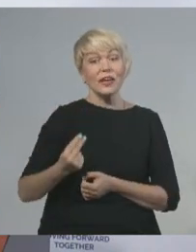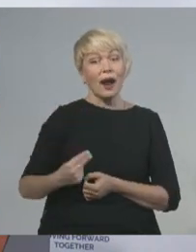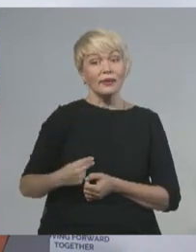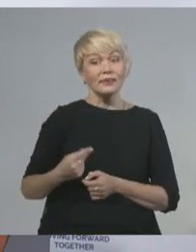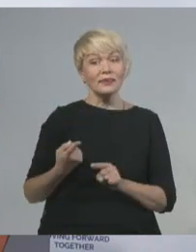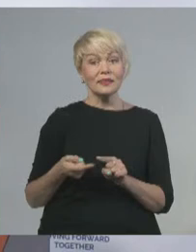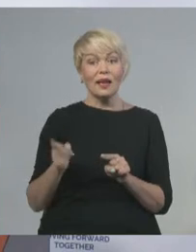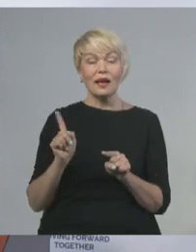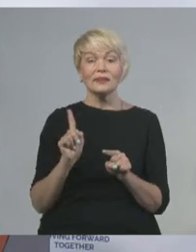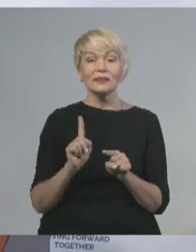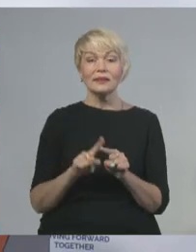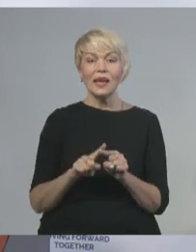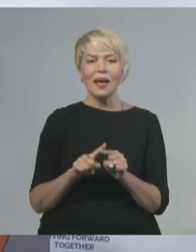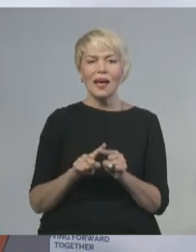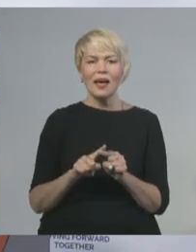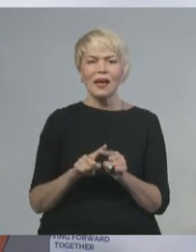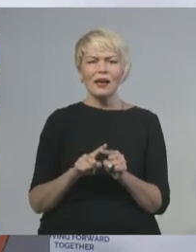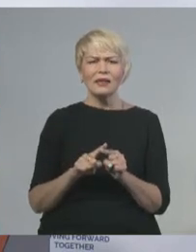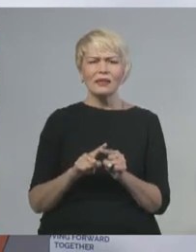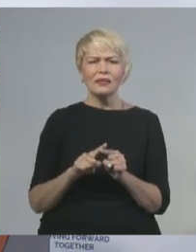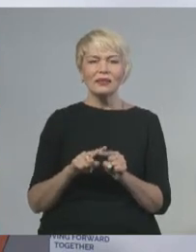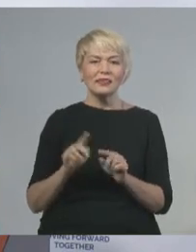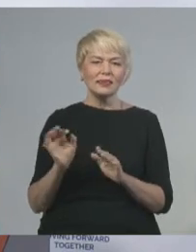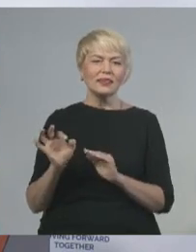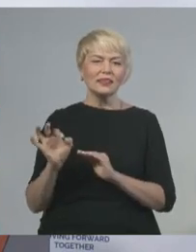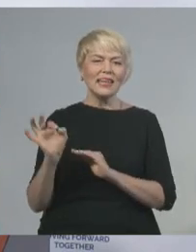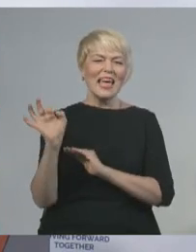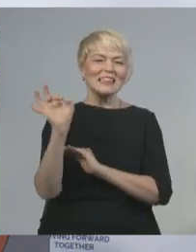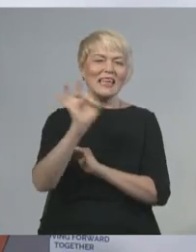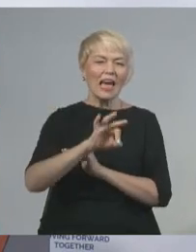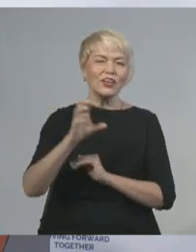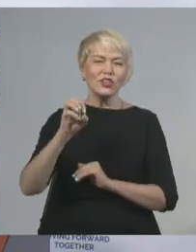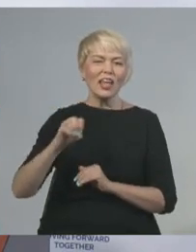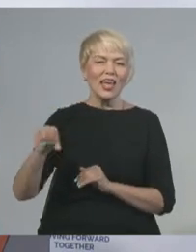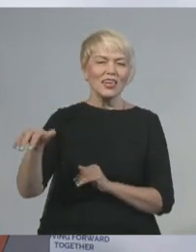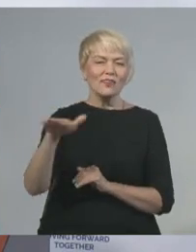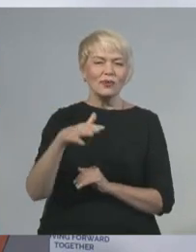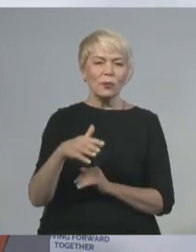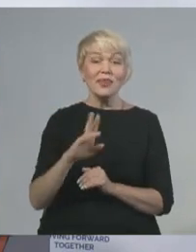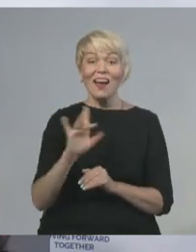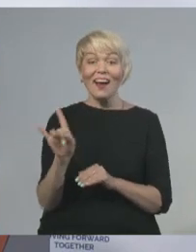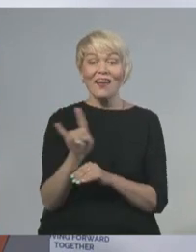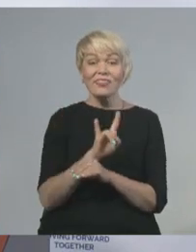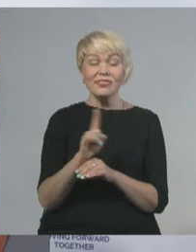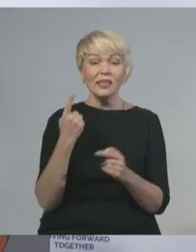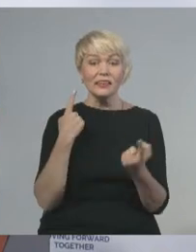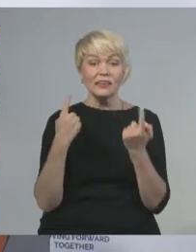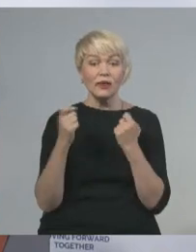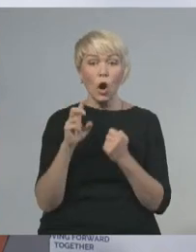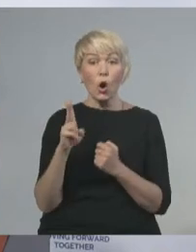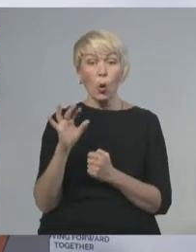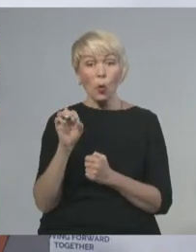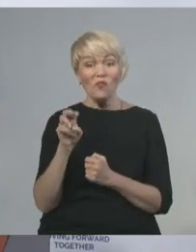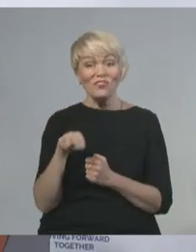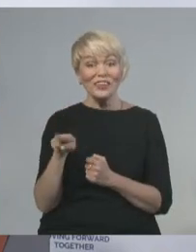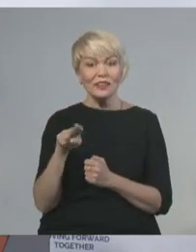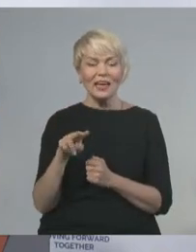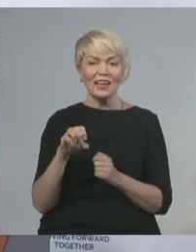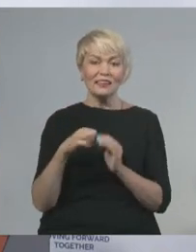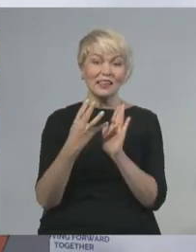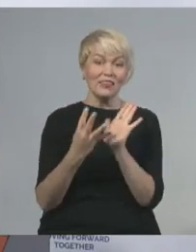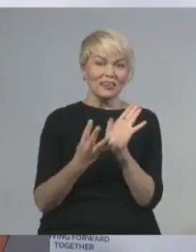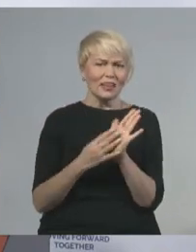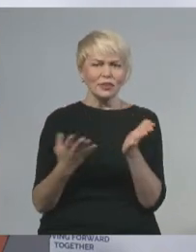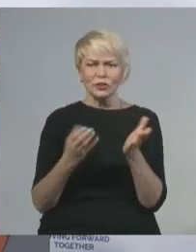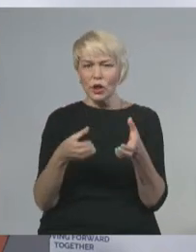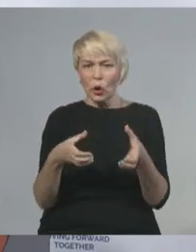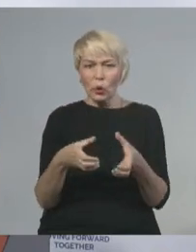disinformation and about covet 19 and is there any group that is linking into the united